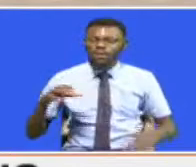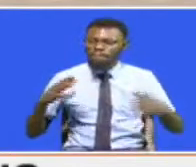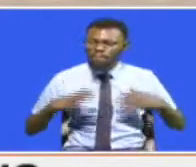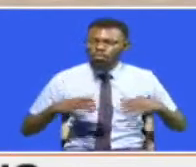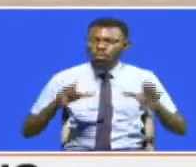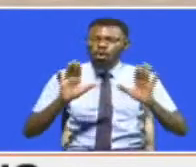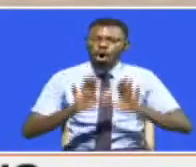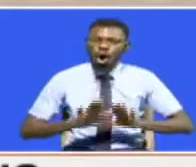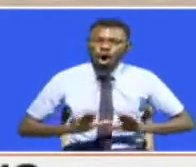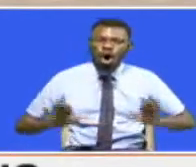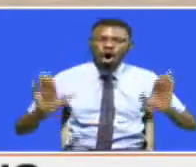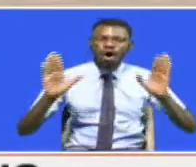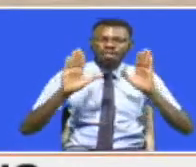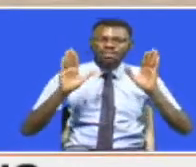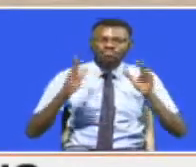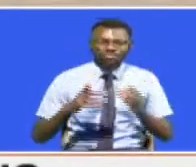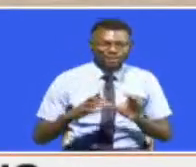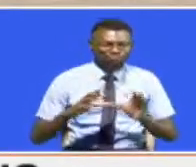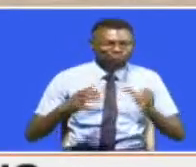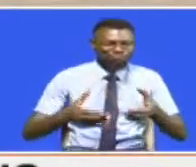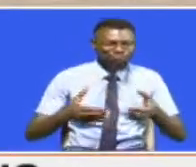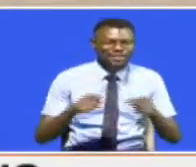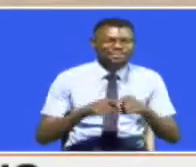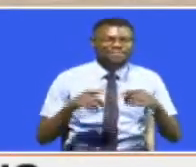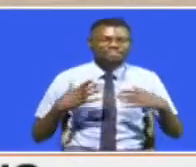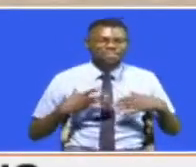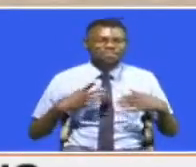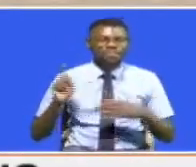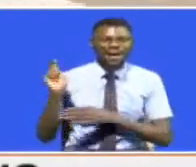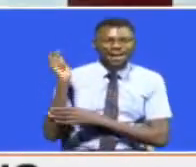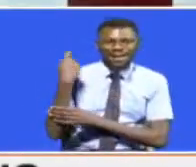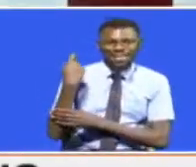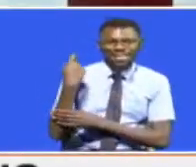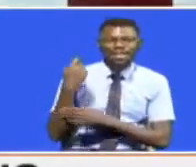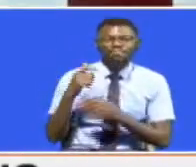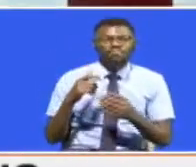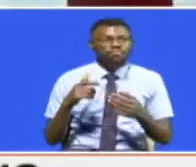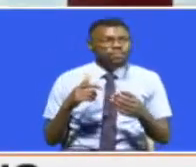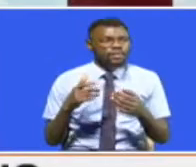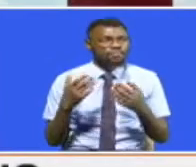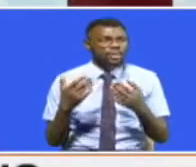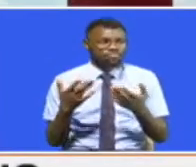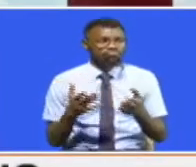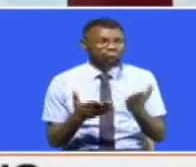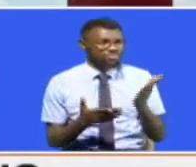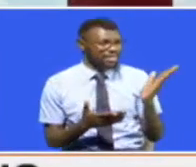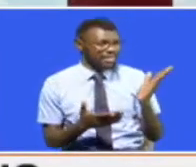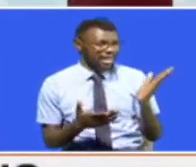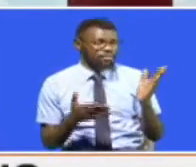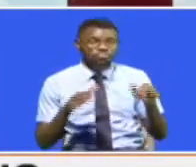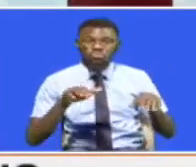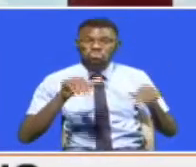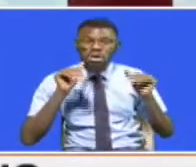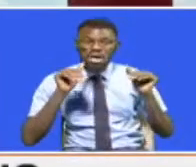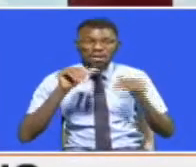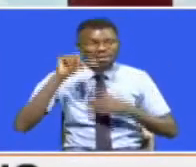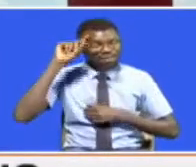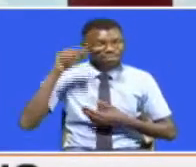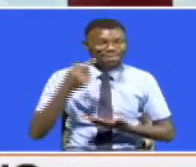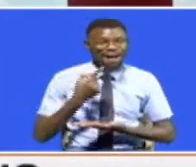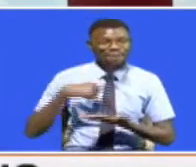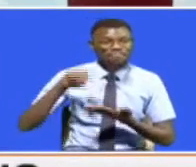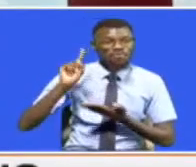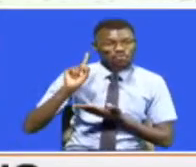everybody, the company and the rest of the Kenyans, especially the Turkana. Production has been paused to await the government's approval of the